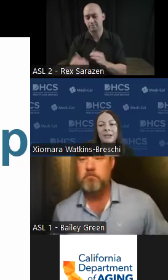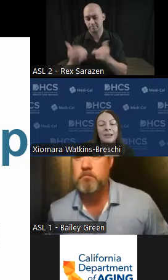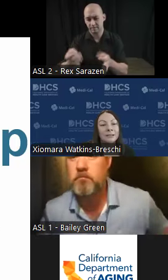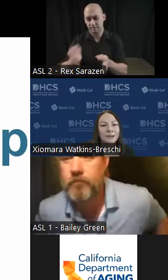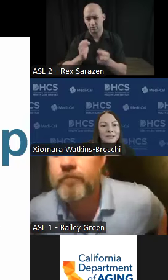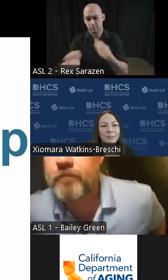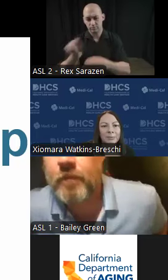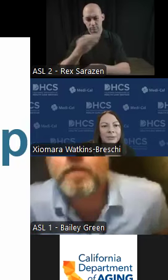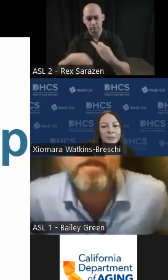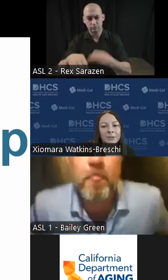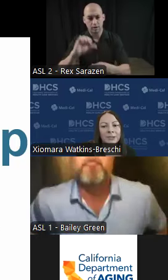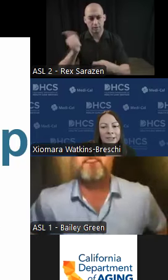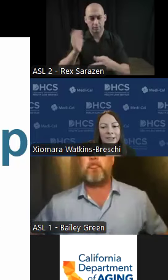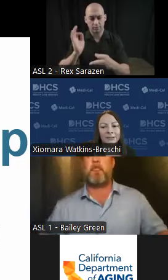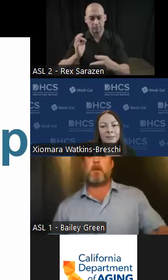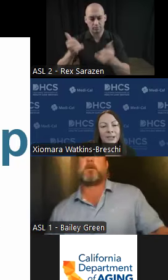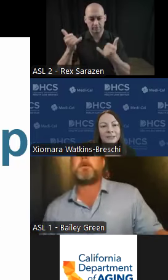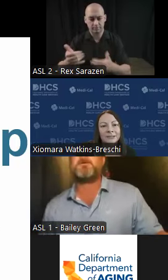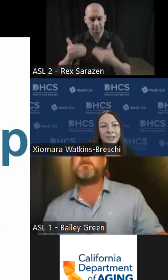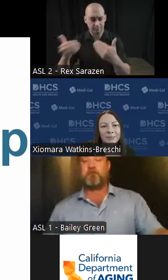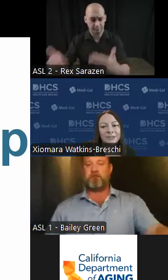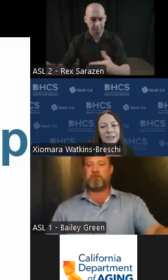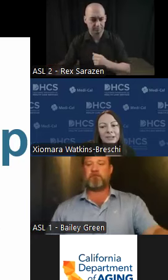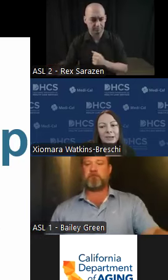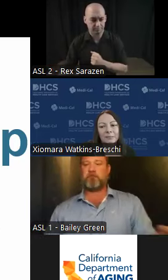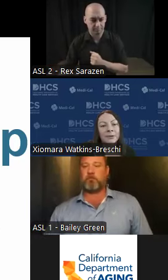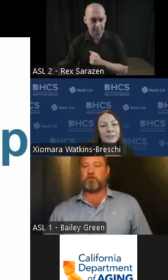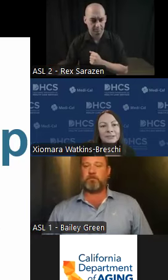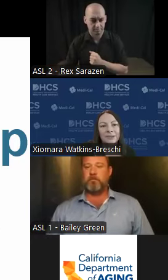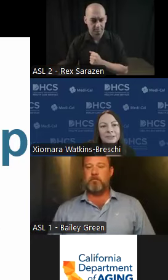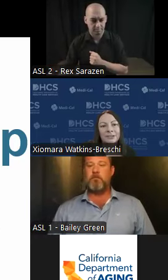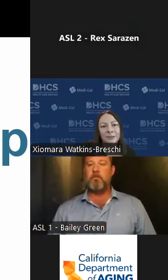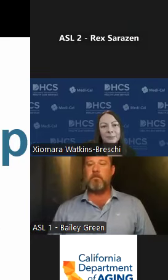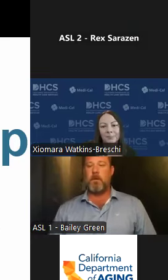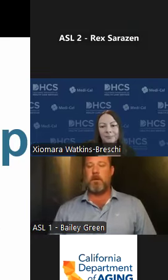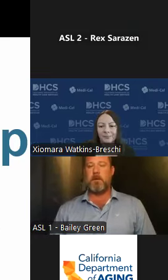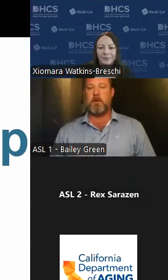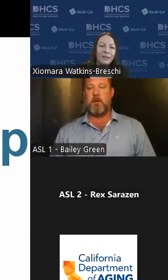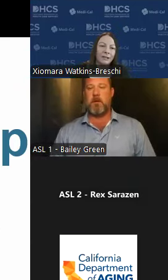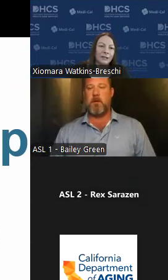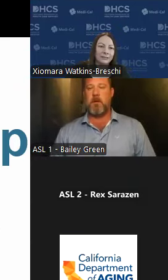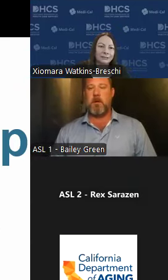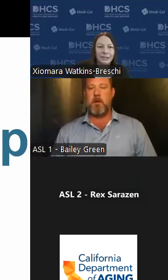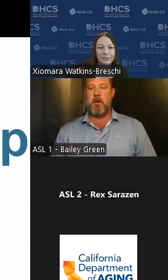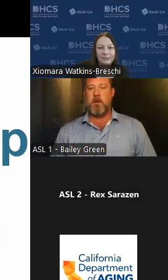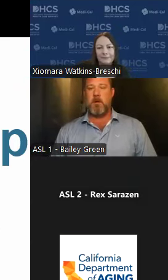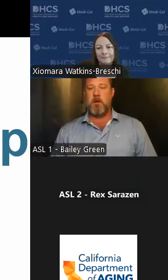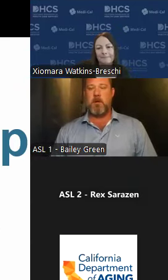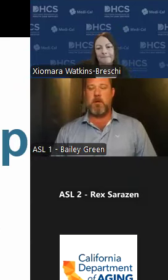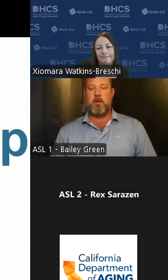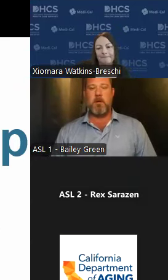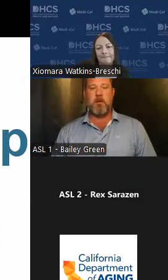roadmap and the concept paper that will outline the plans and steps for this transition. Next slide,